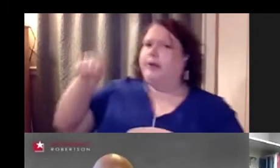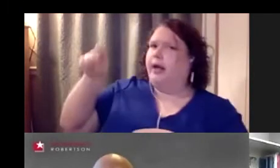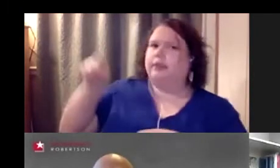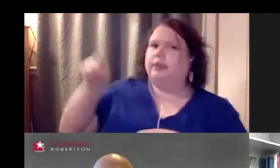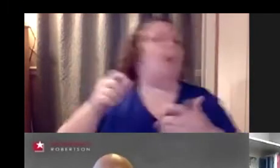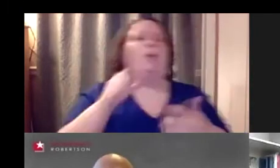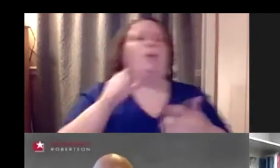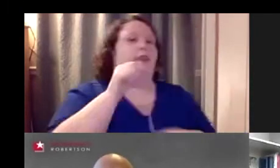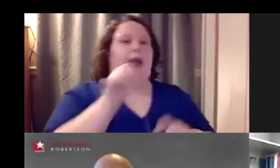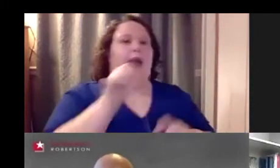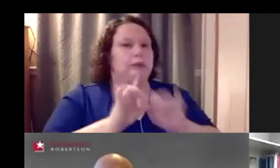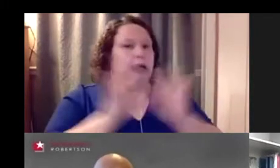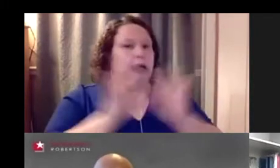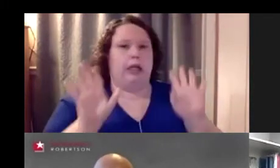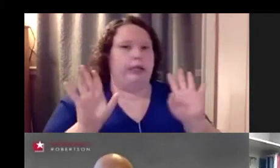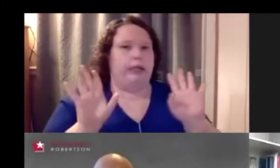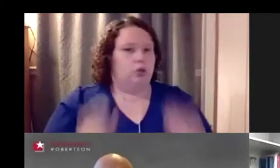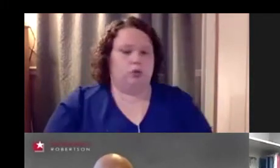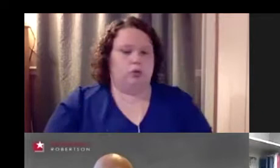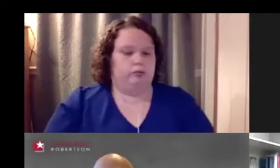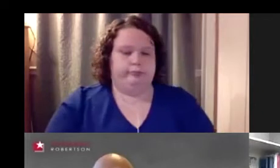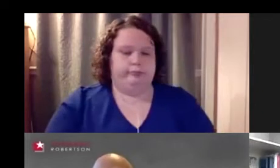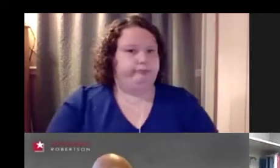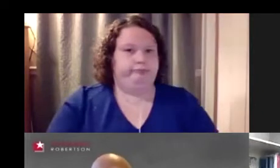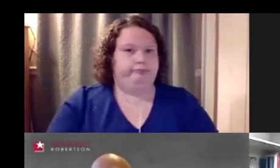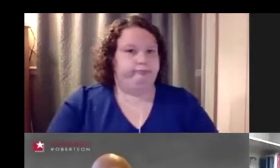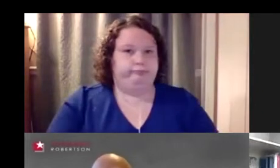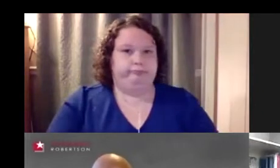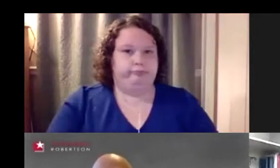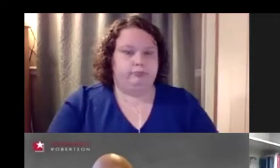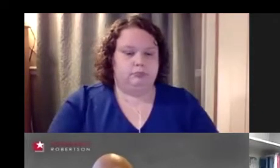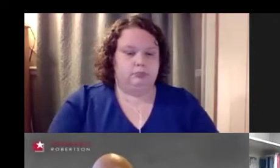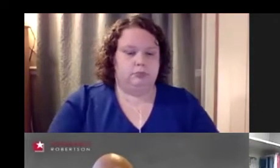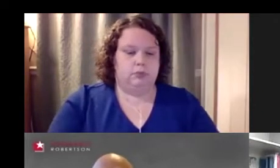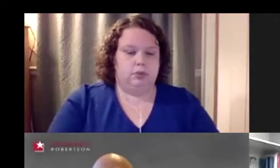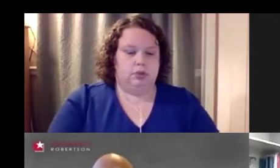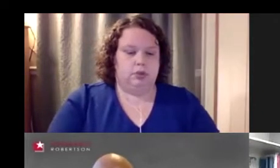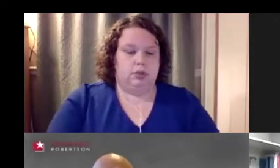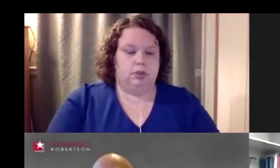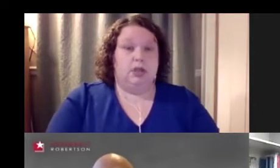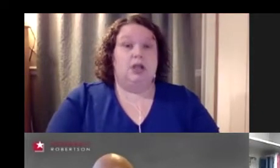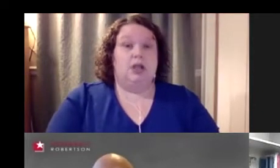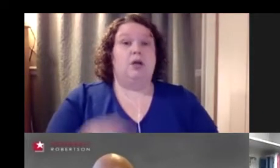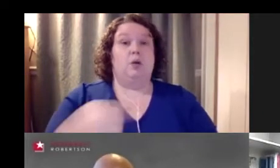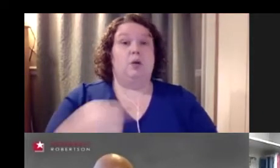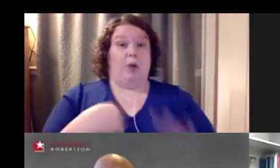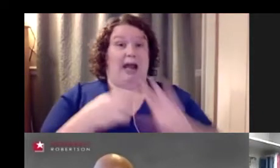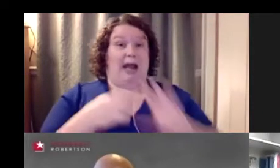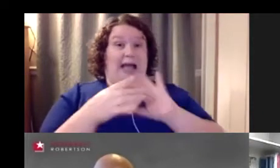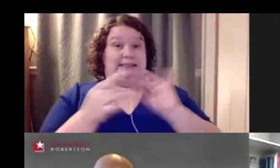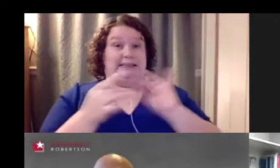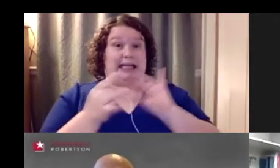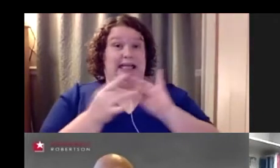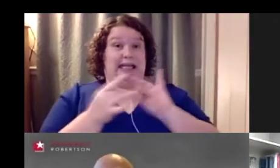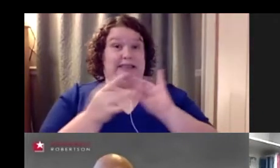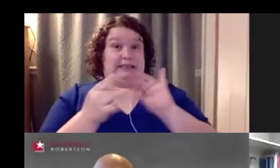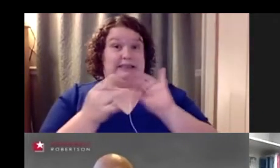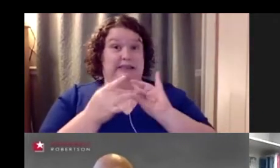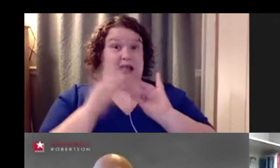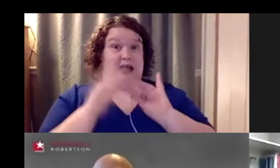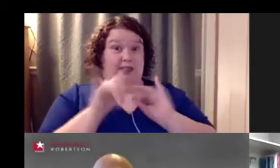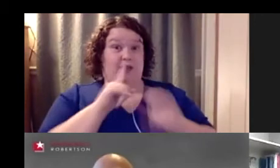us. Yeah. So if what we just said is what I just said, now I think that I can make a better